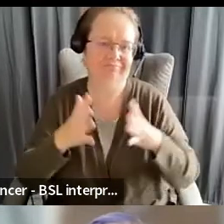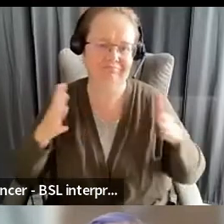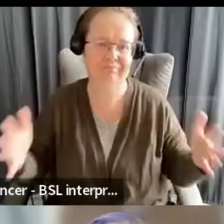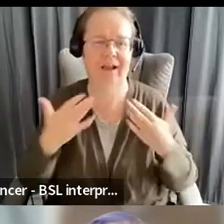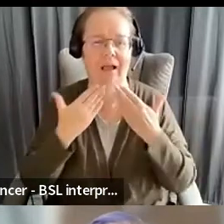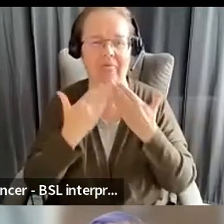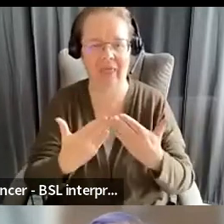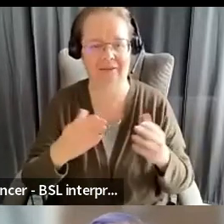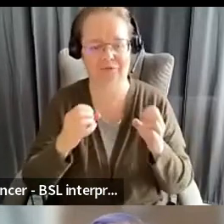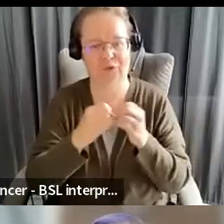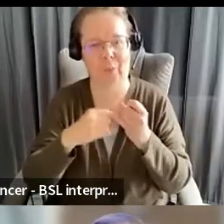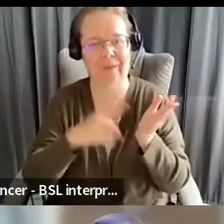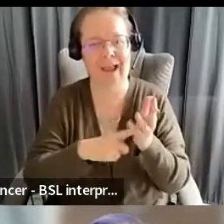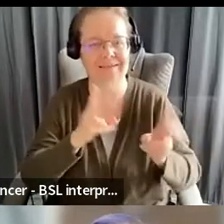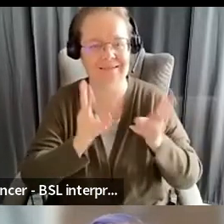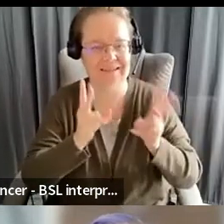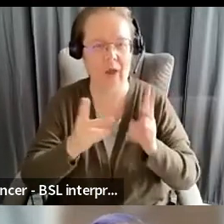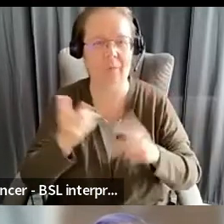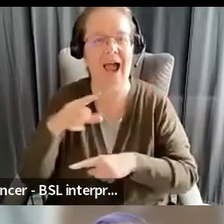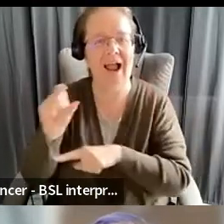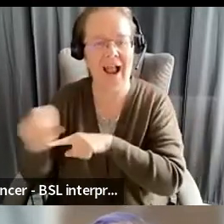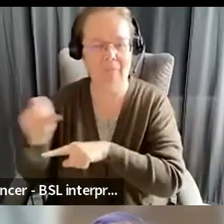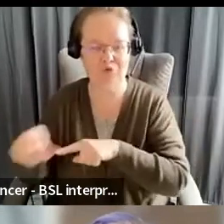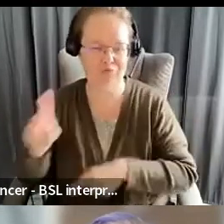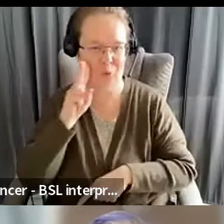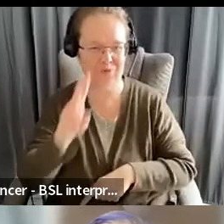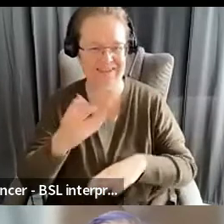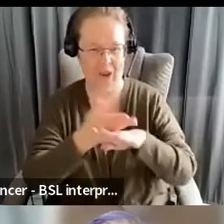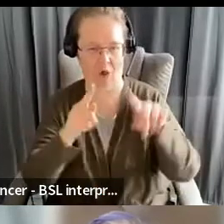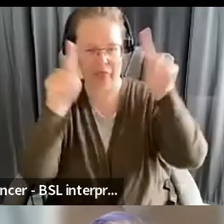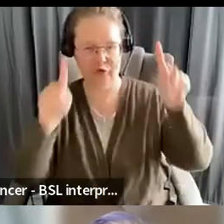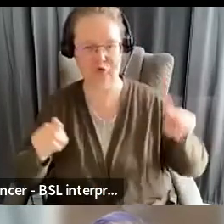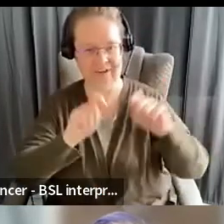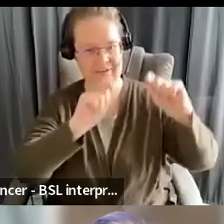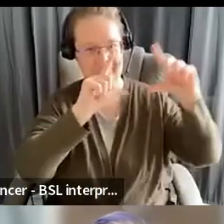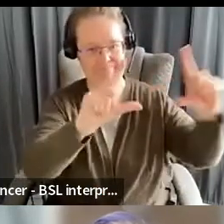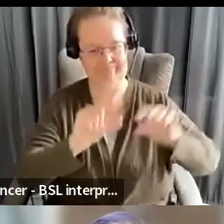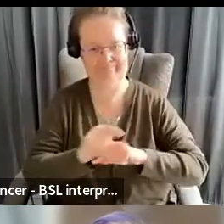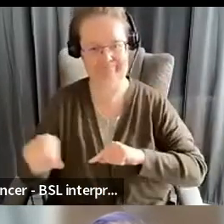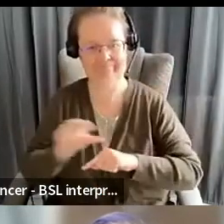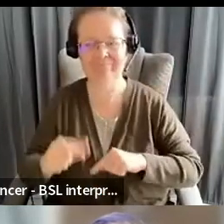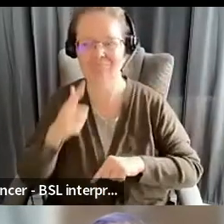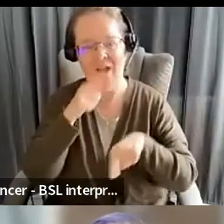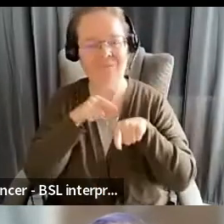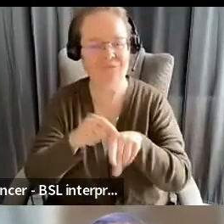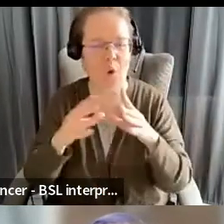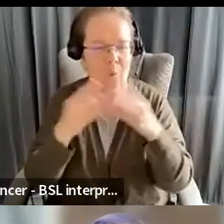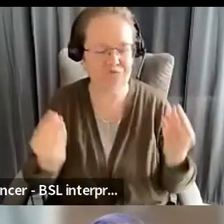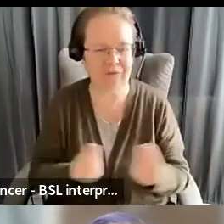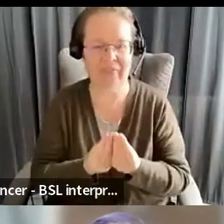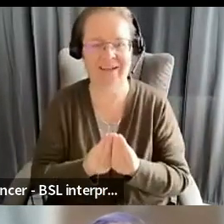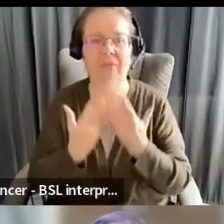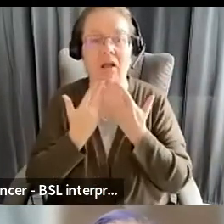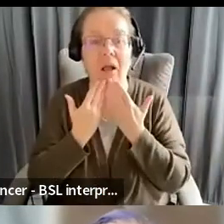our BSL interpreter and captioner. You'll be able to see them on the screen here and be able to follow everything. Please